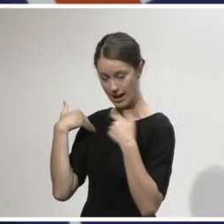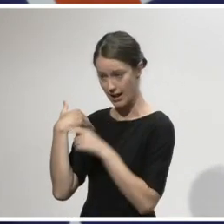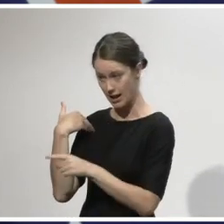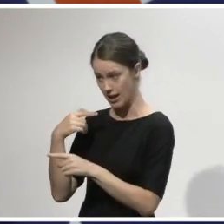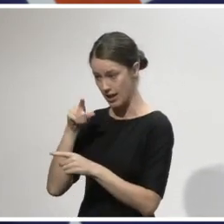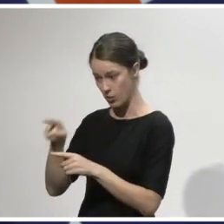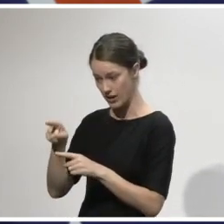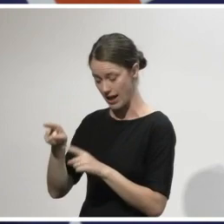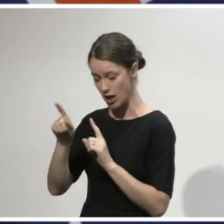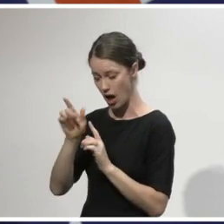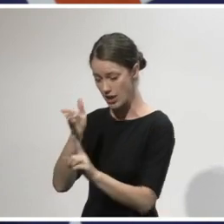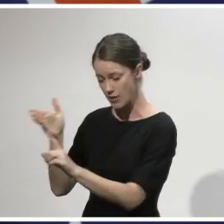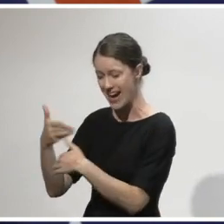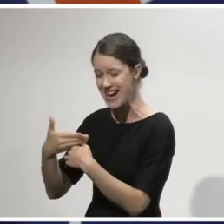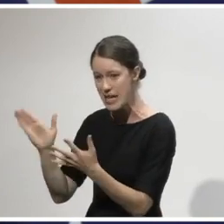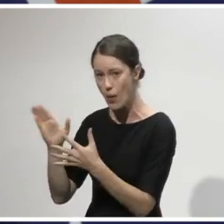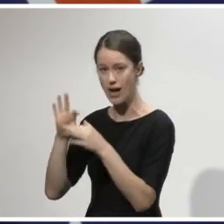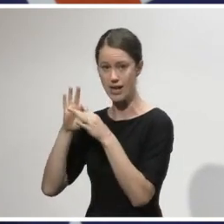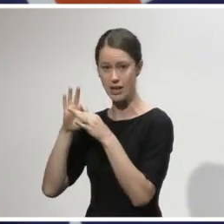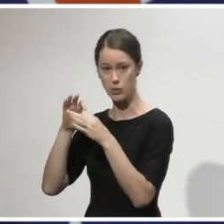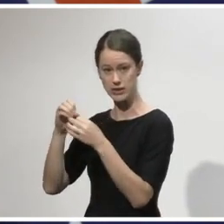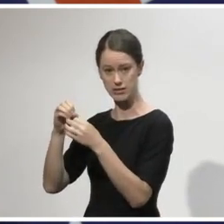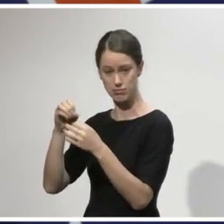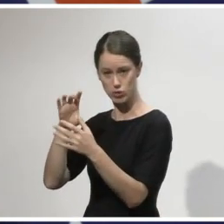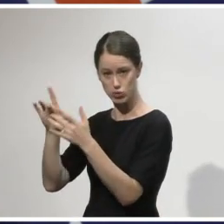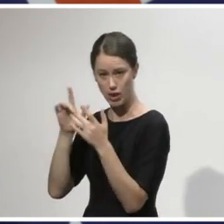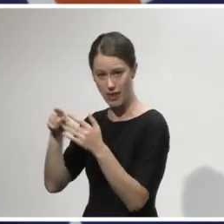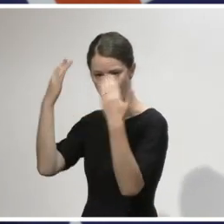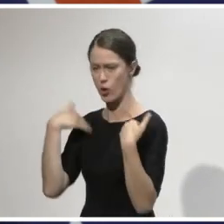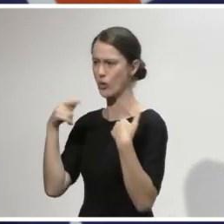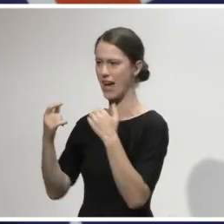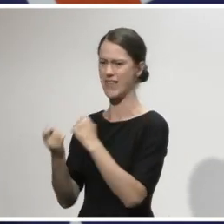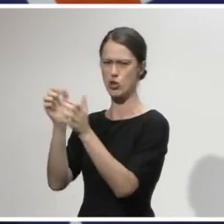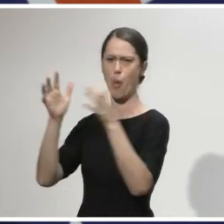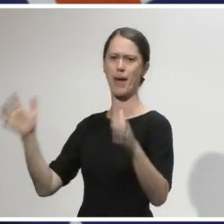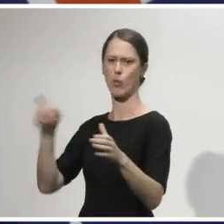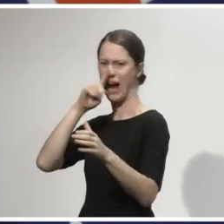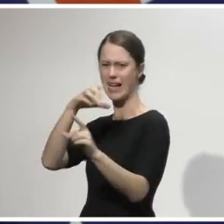to identify everyone who may have been exposed at that wedding, or is it too big of an event?